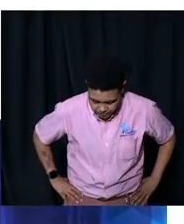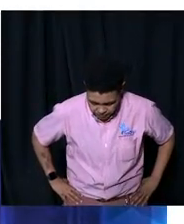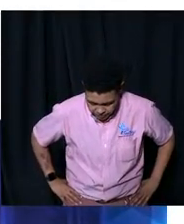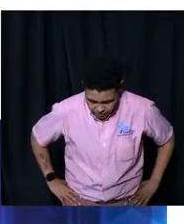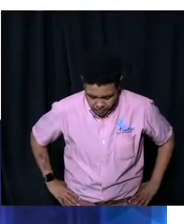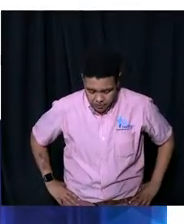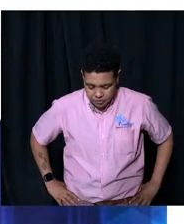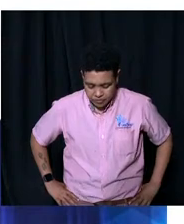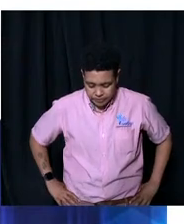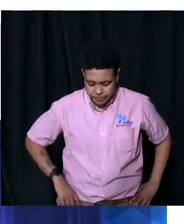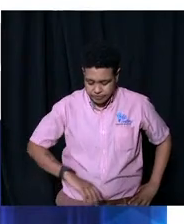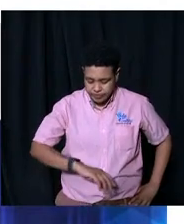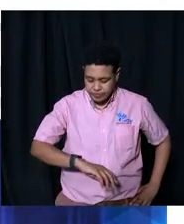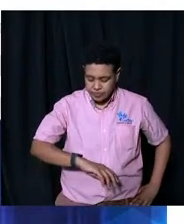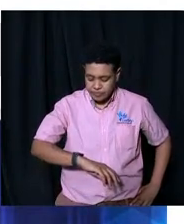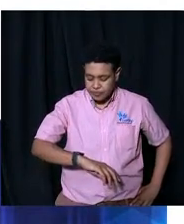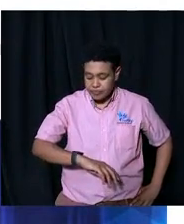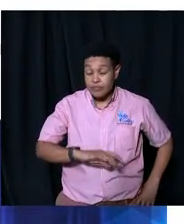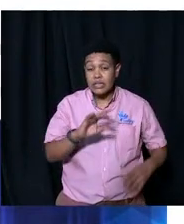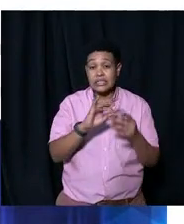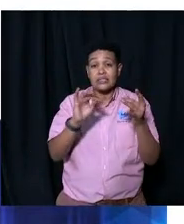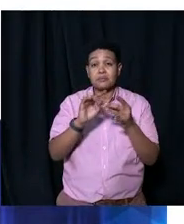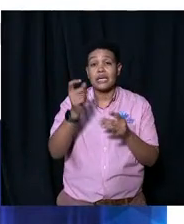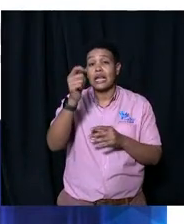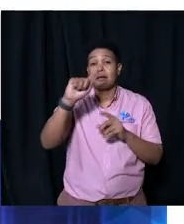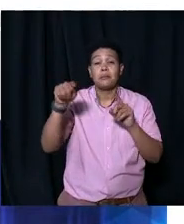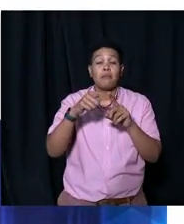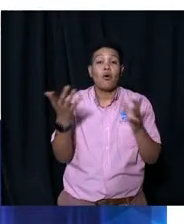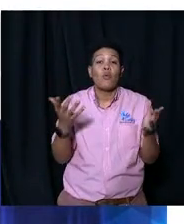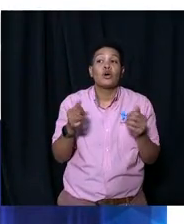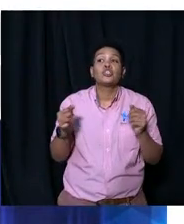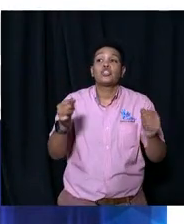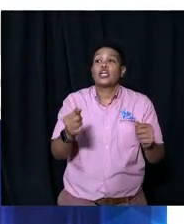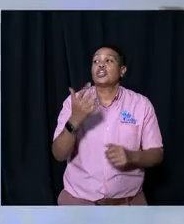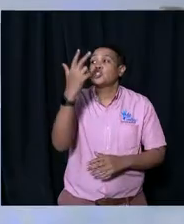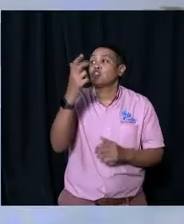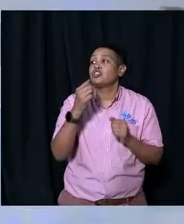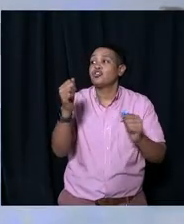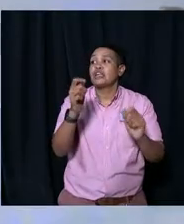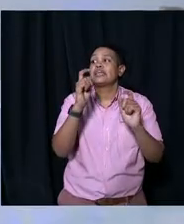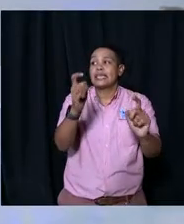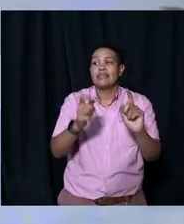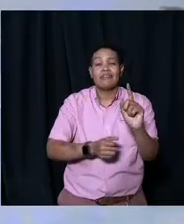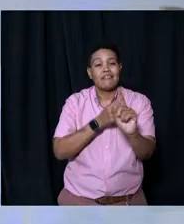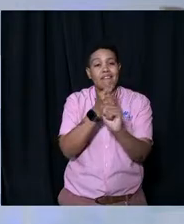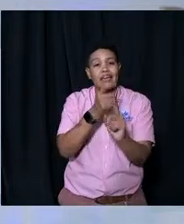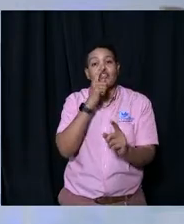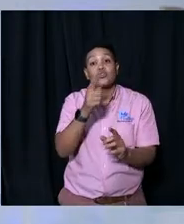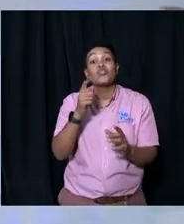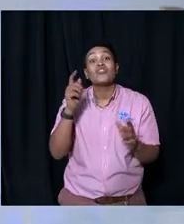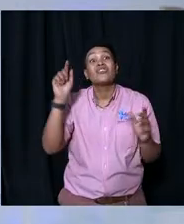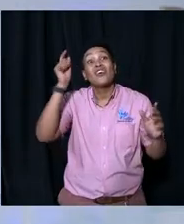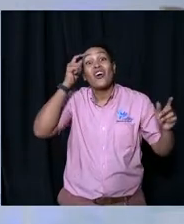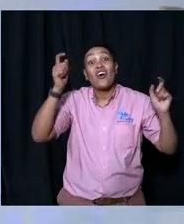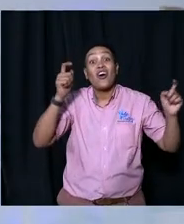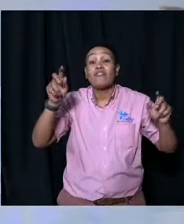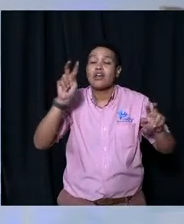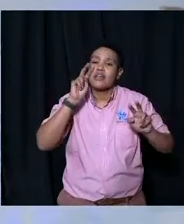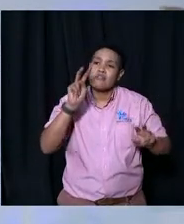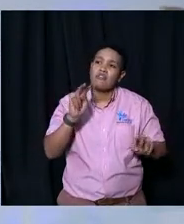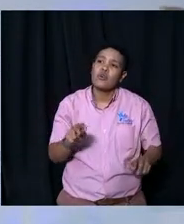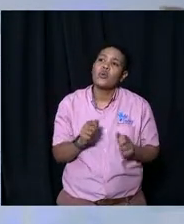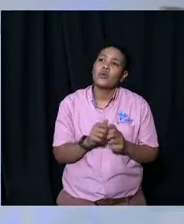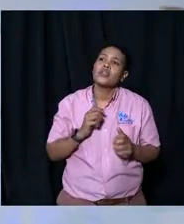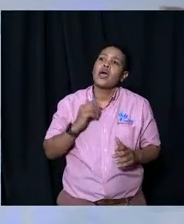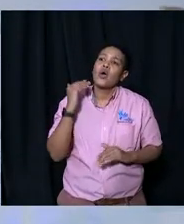bit about the strategies. There are three strategies that give effect to the objective on governance. And if you're following along with